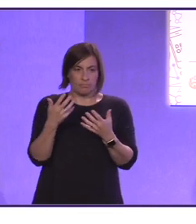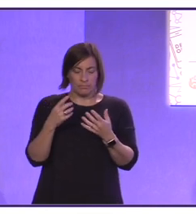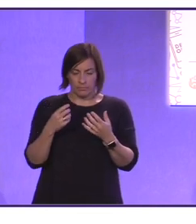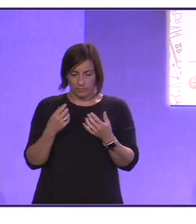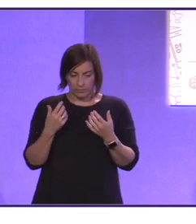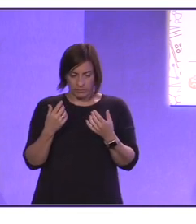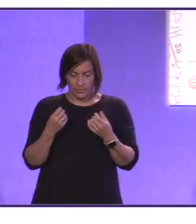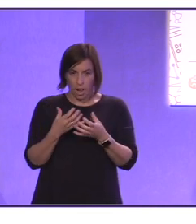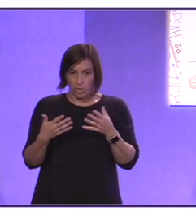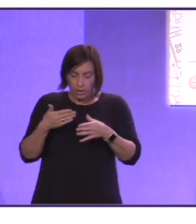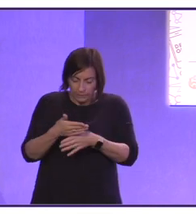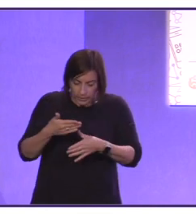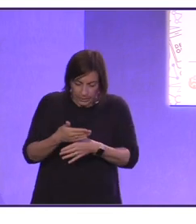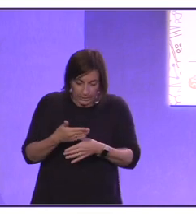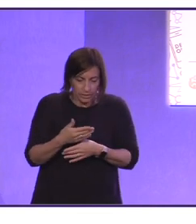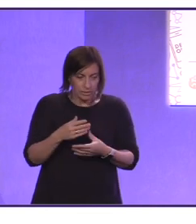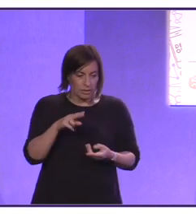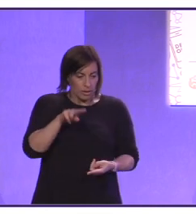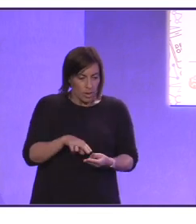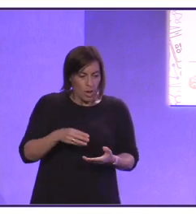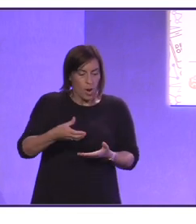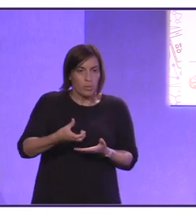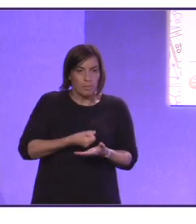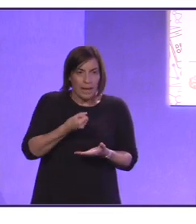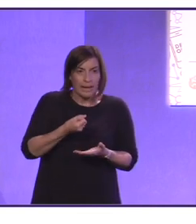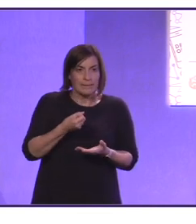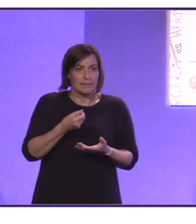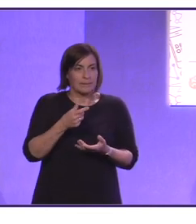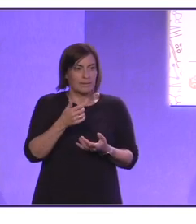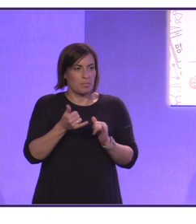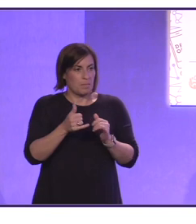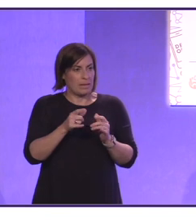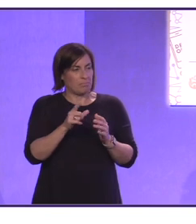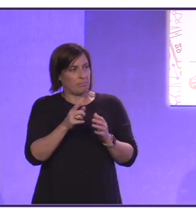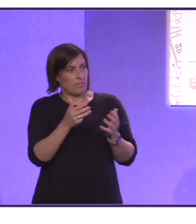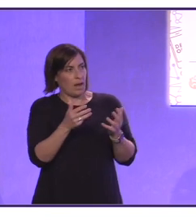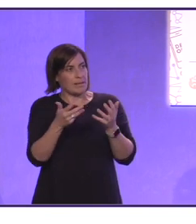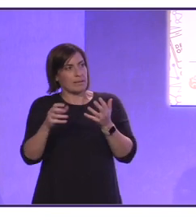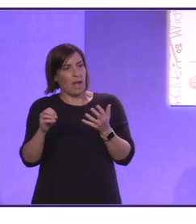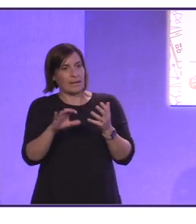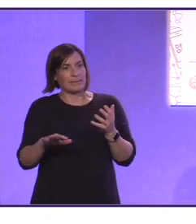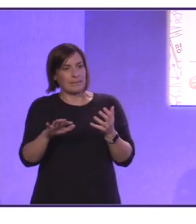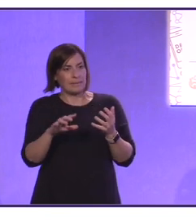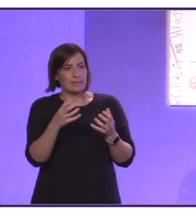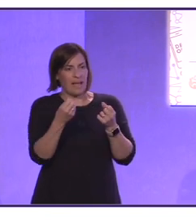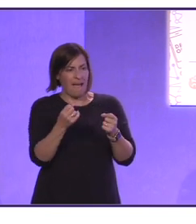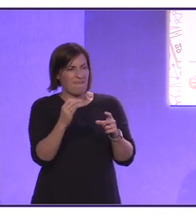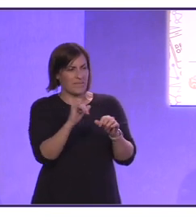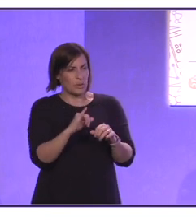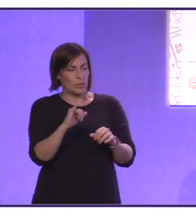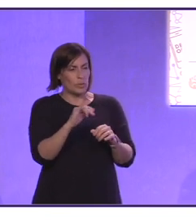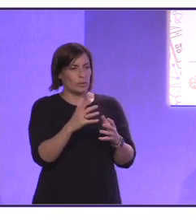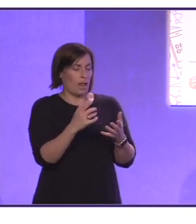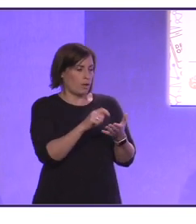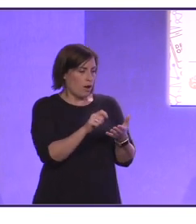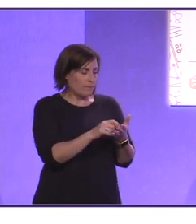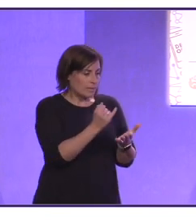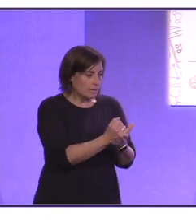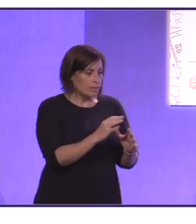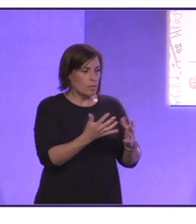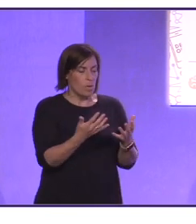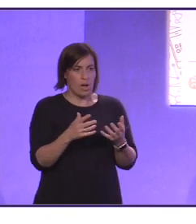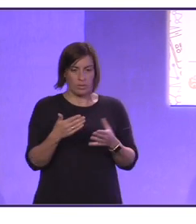the manufacture of trainers in the late 90s and so on. But these environments exist too. And actually sometimes